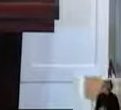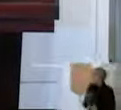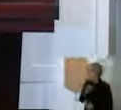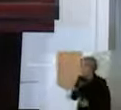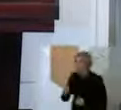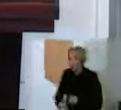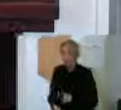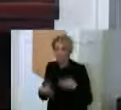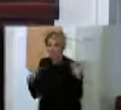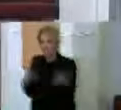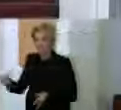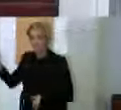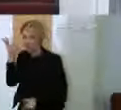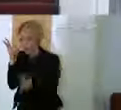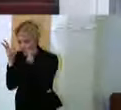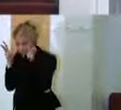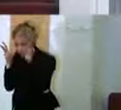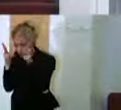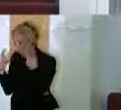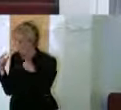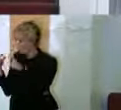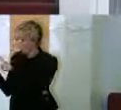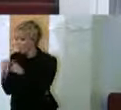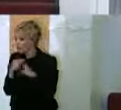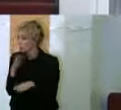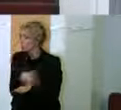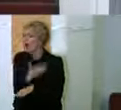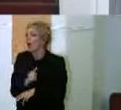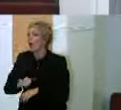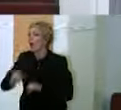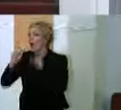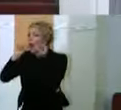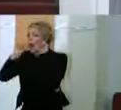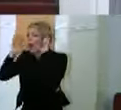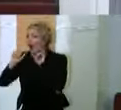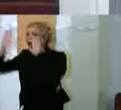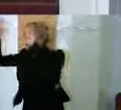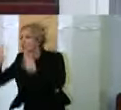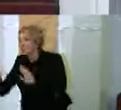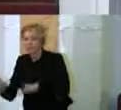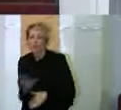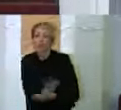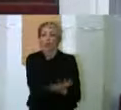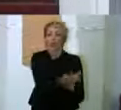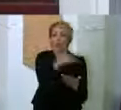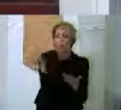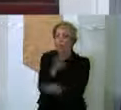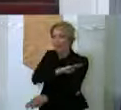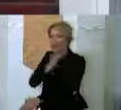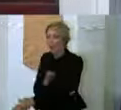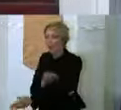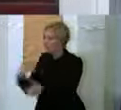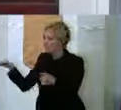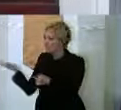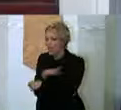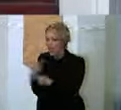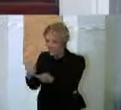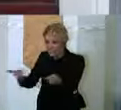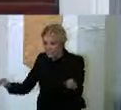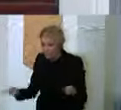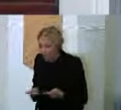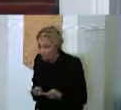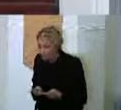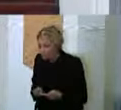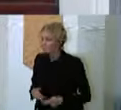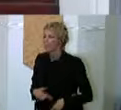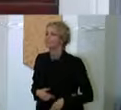So you hear the words we sung, awesome, glory, power, fill this place. I pray